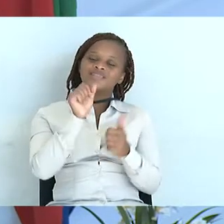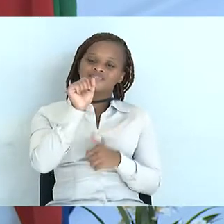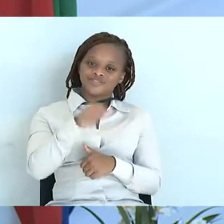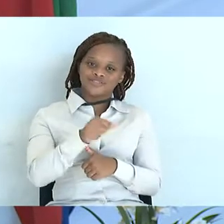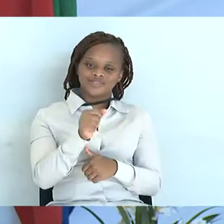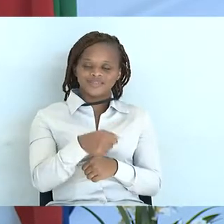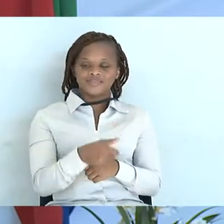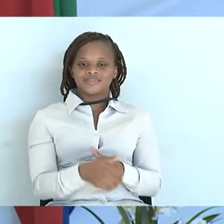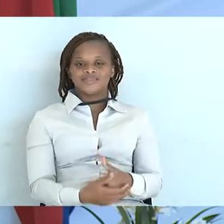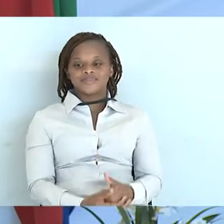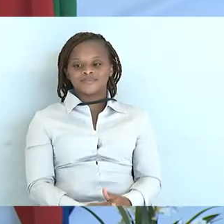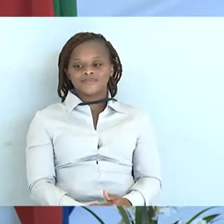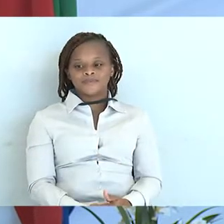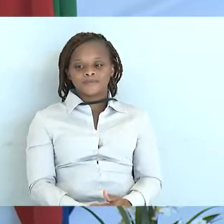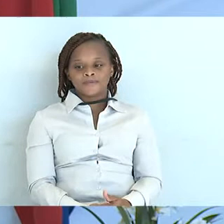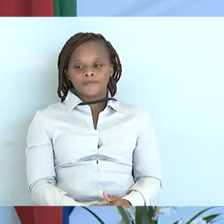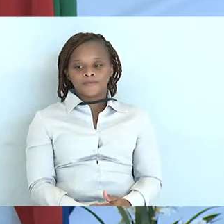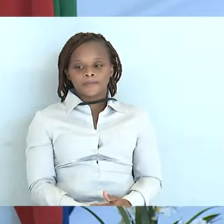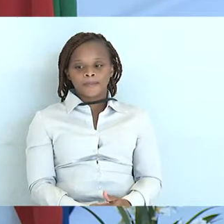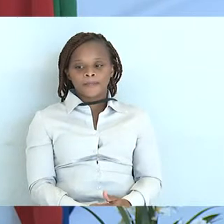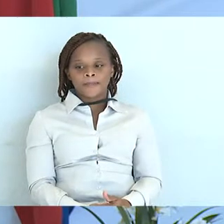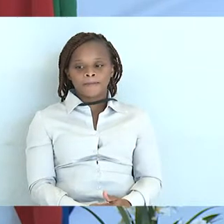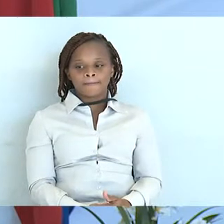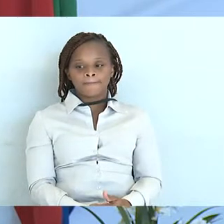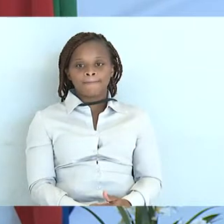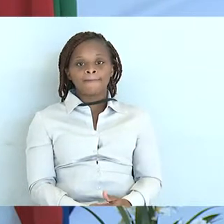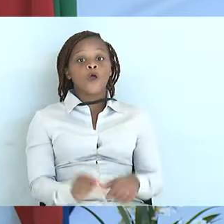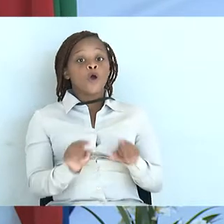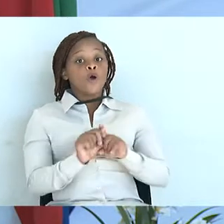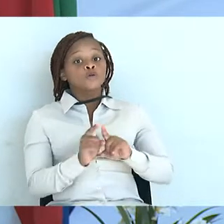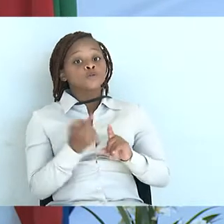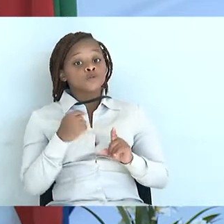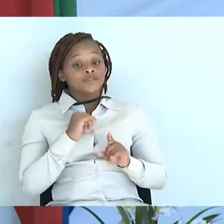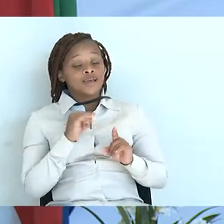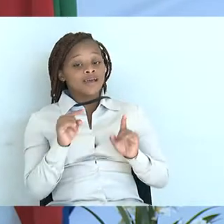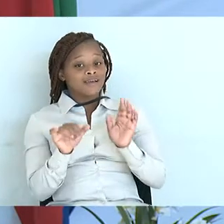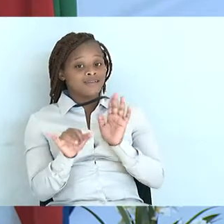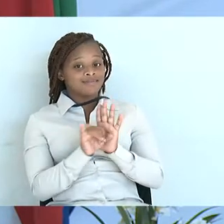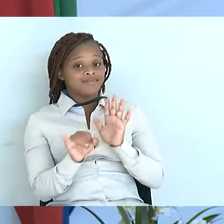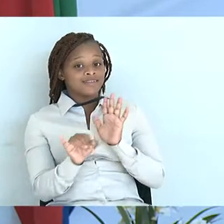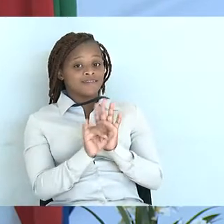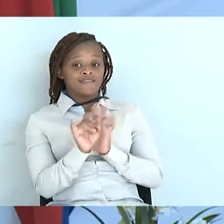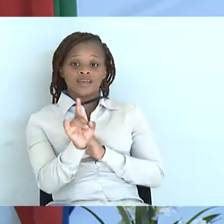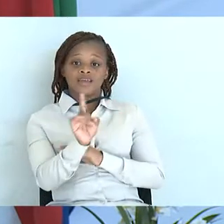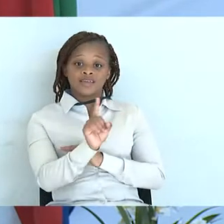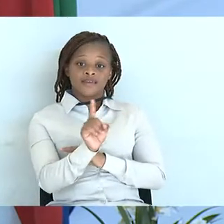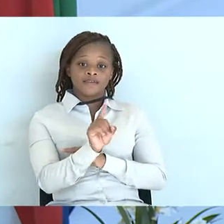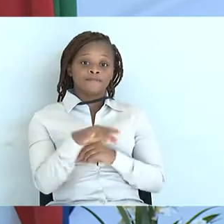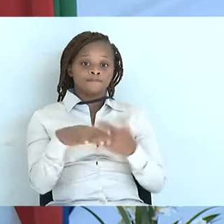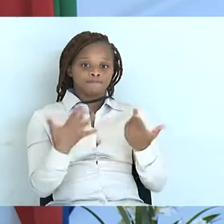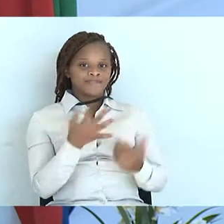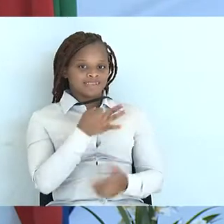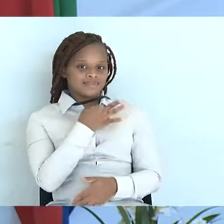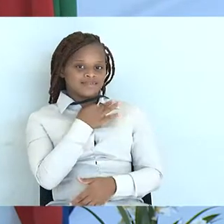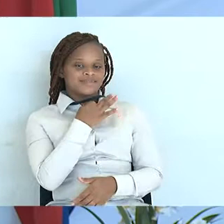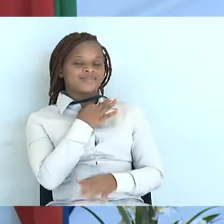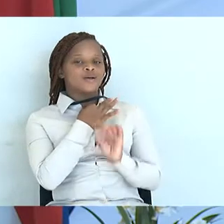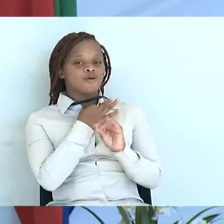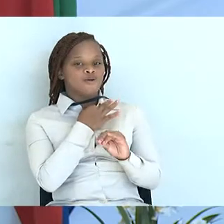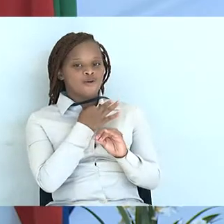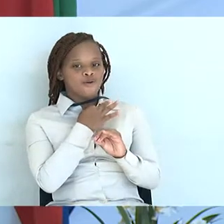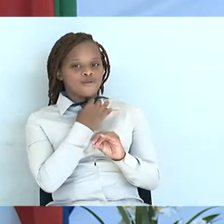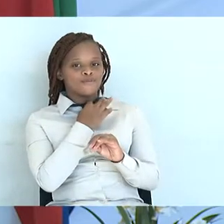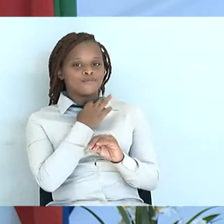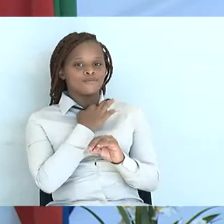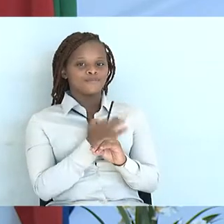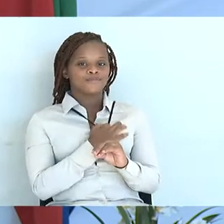this program forward. We've identified a number of risks that we are working